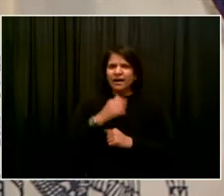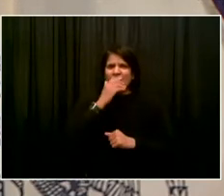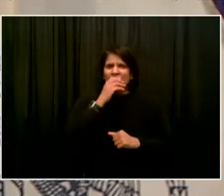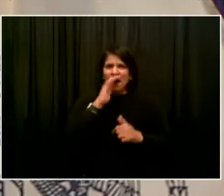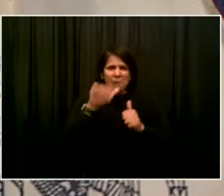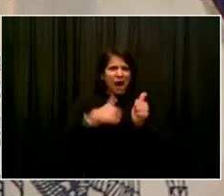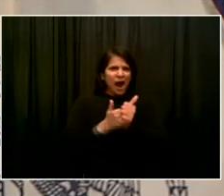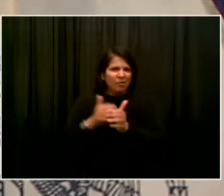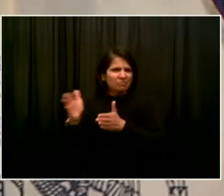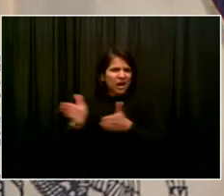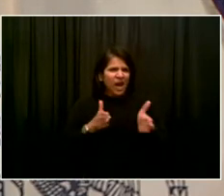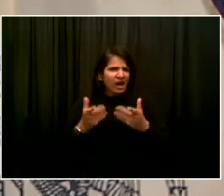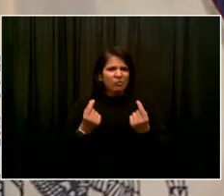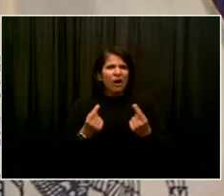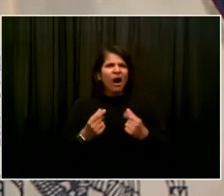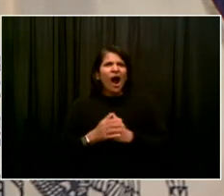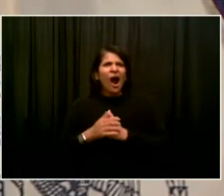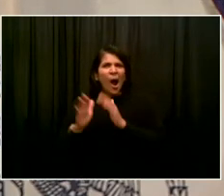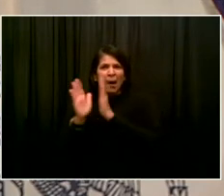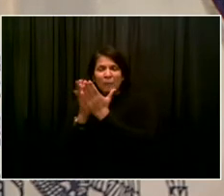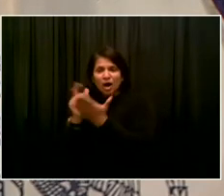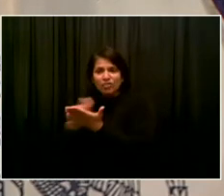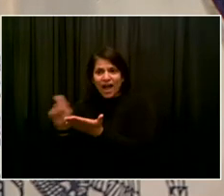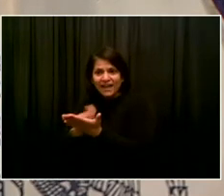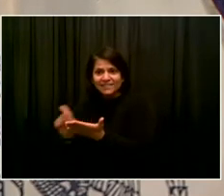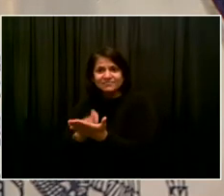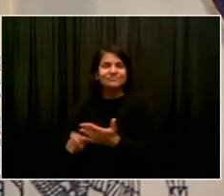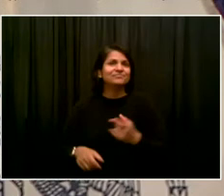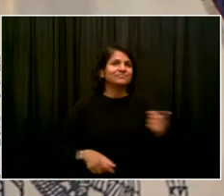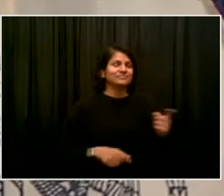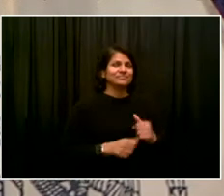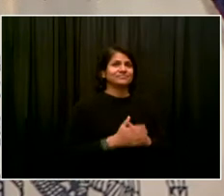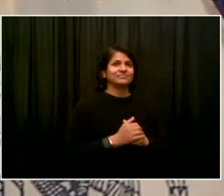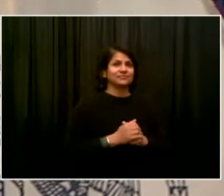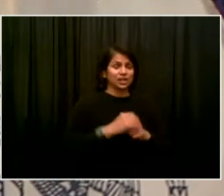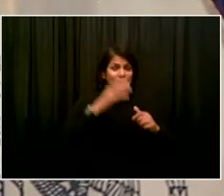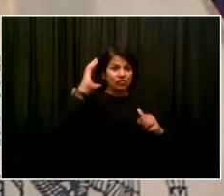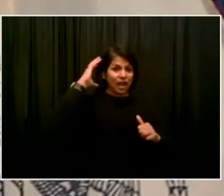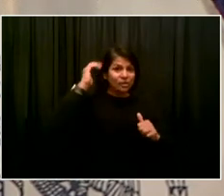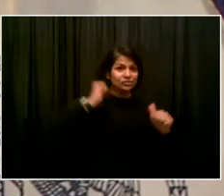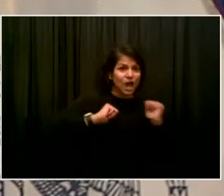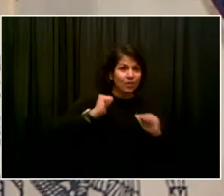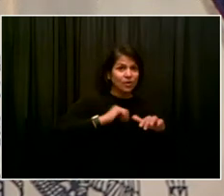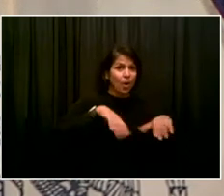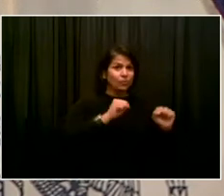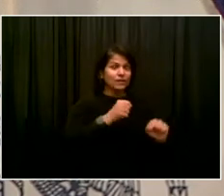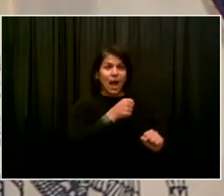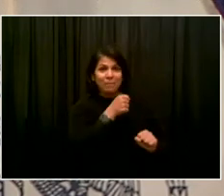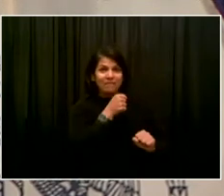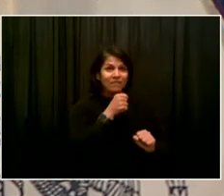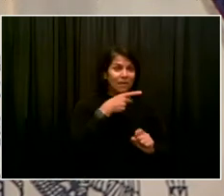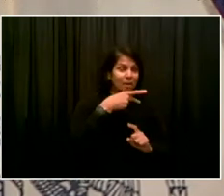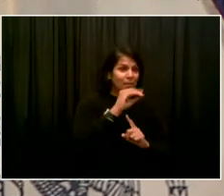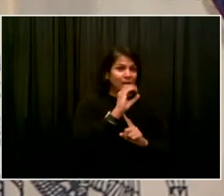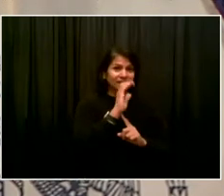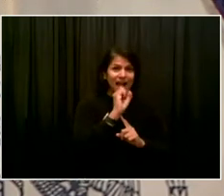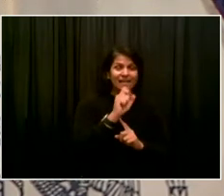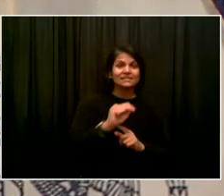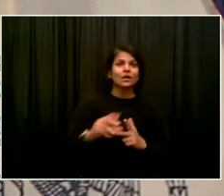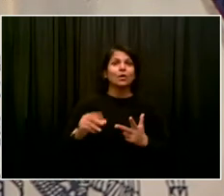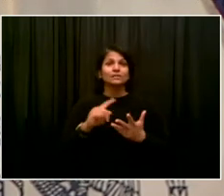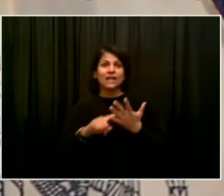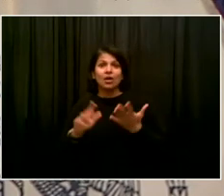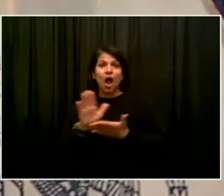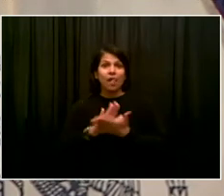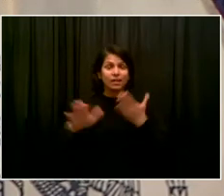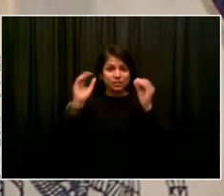gonna write a book, host a radio show, be an adjunct professor. I'm just kind of curious what you think could be next if you don't end